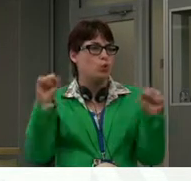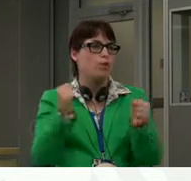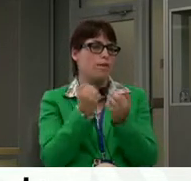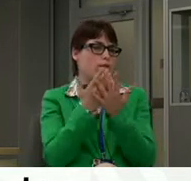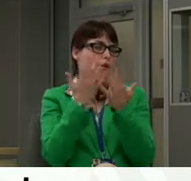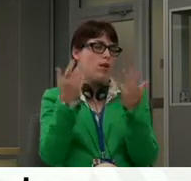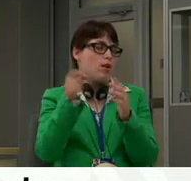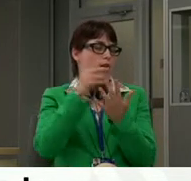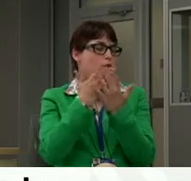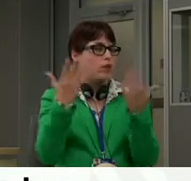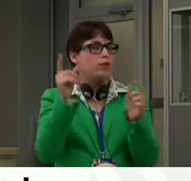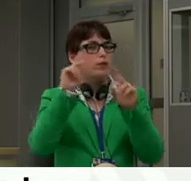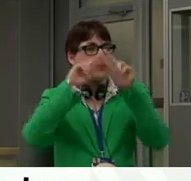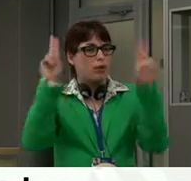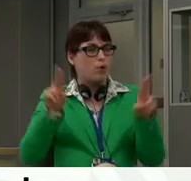students.